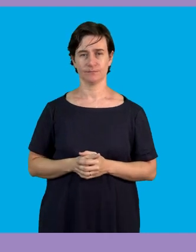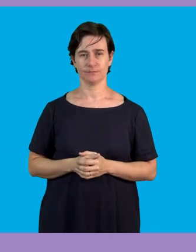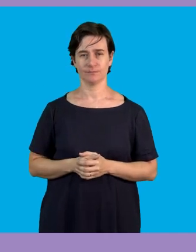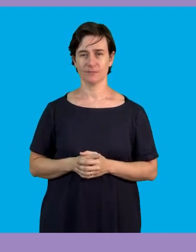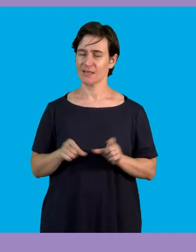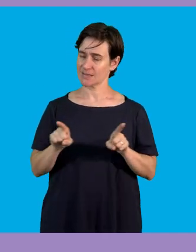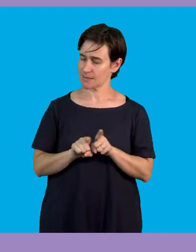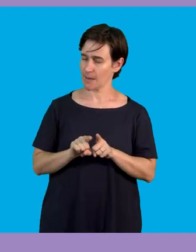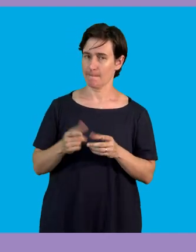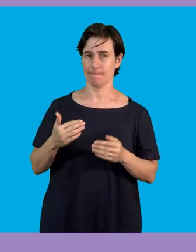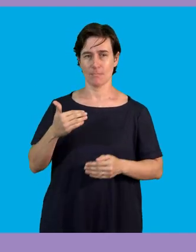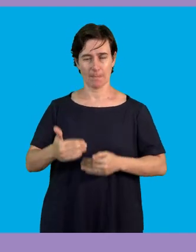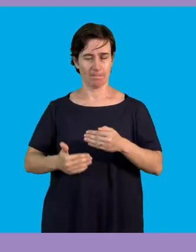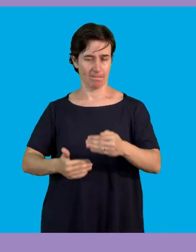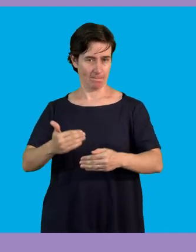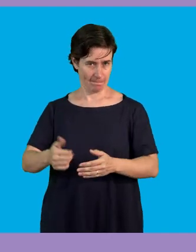same.